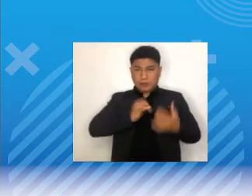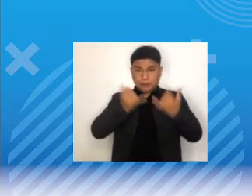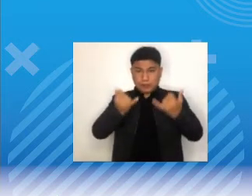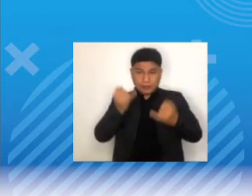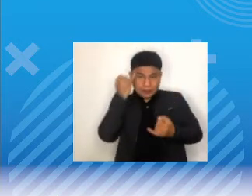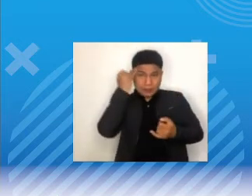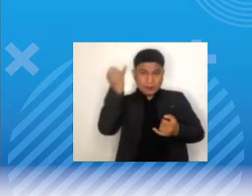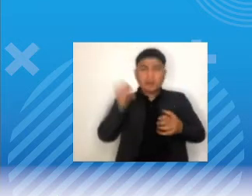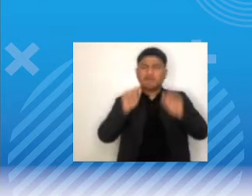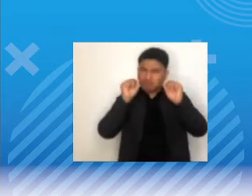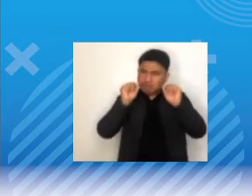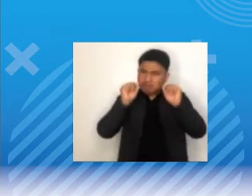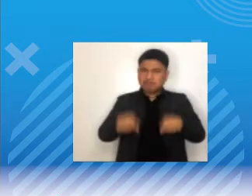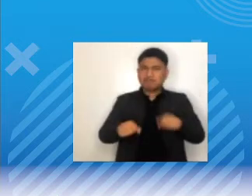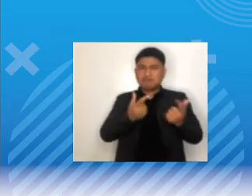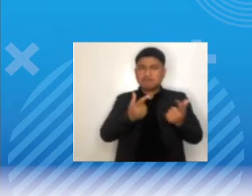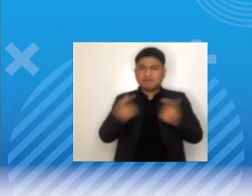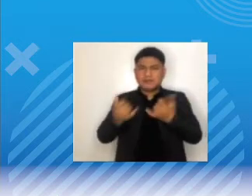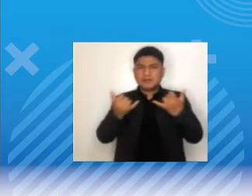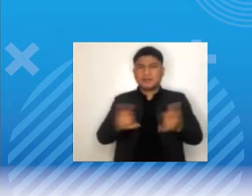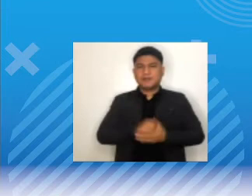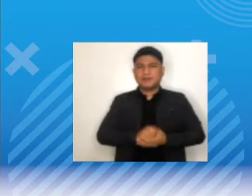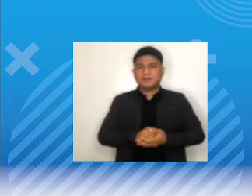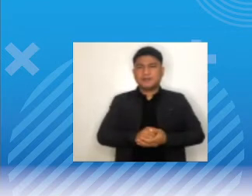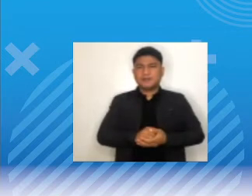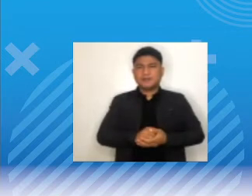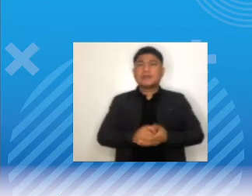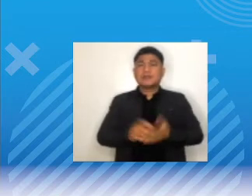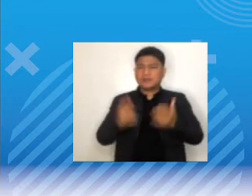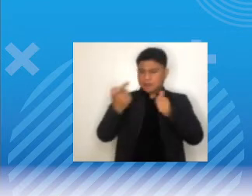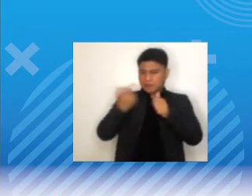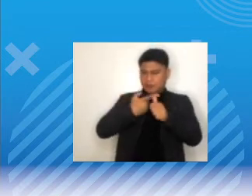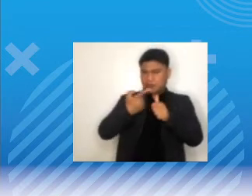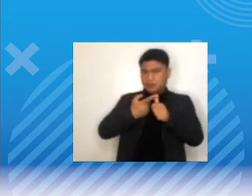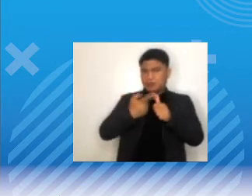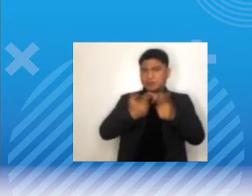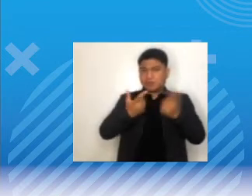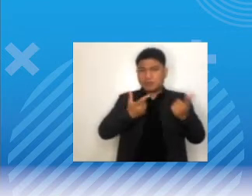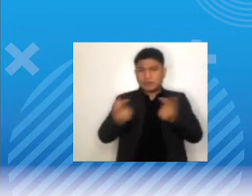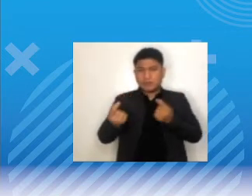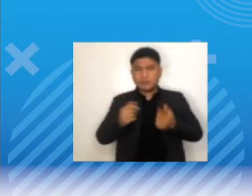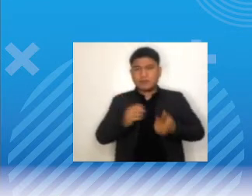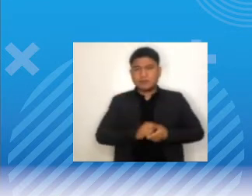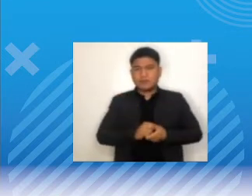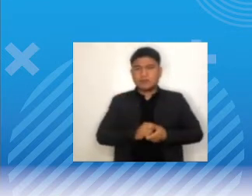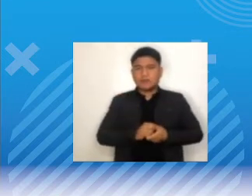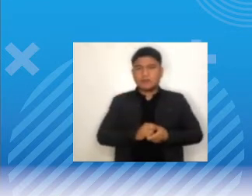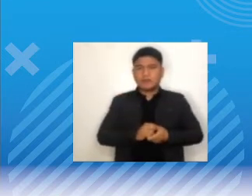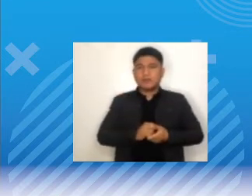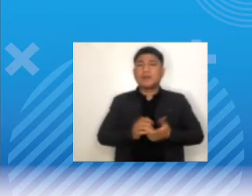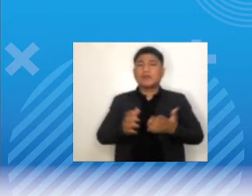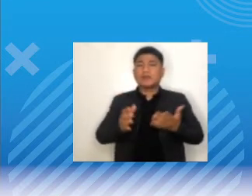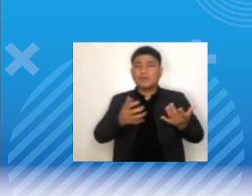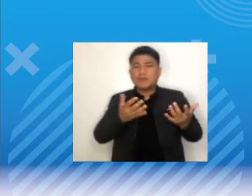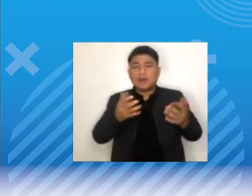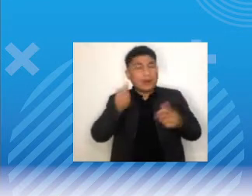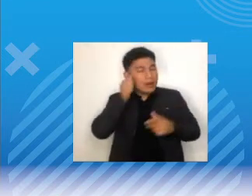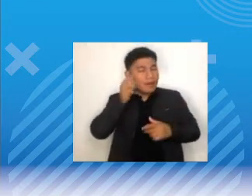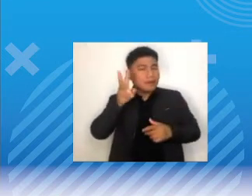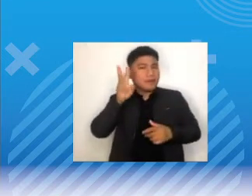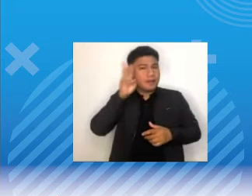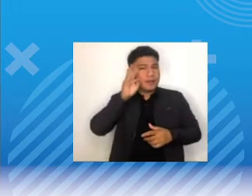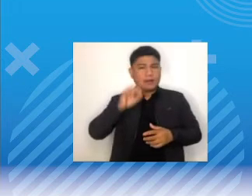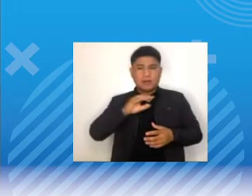I can do something about it. And what's the first thing we can do about it is to actually be aware of